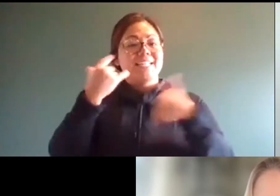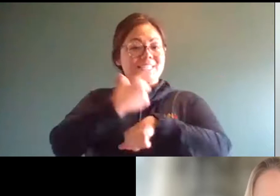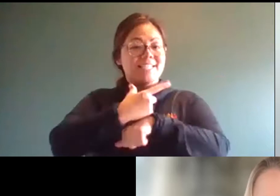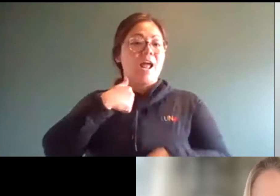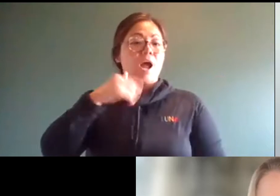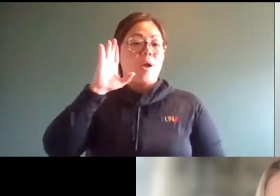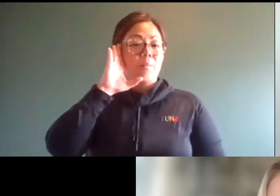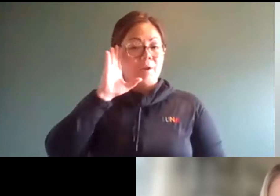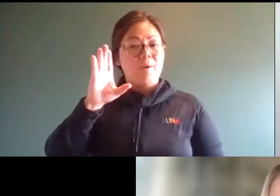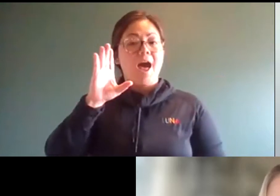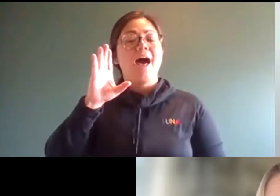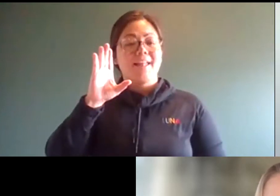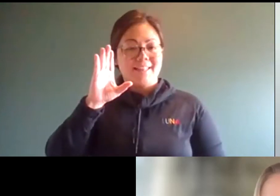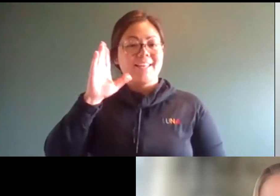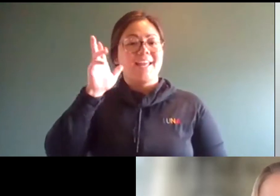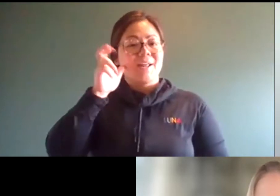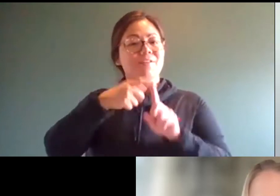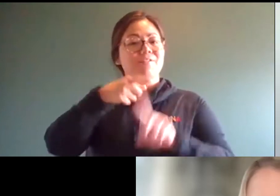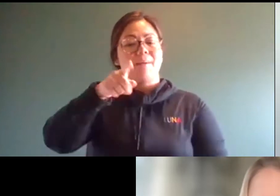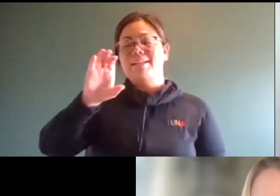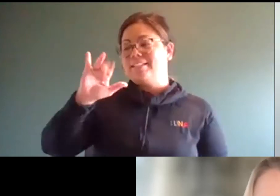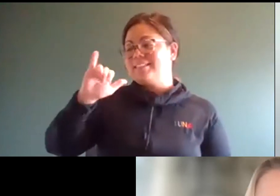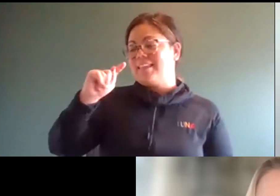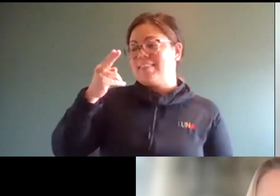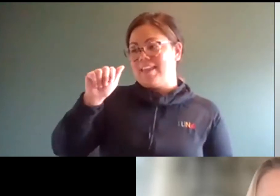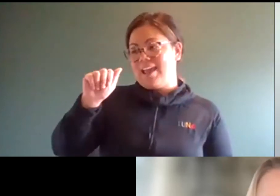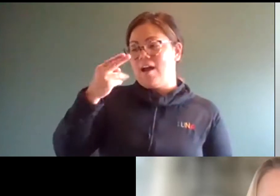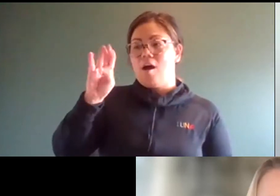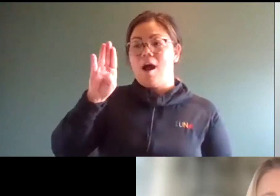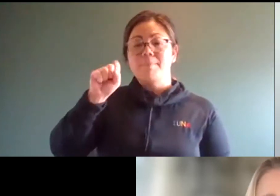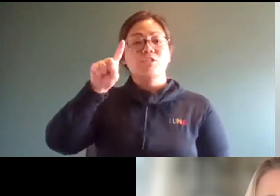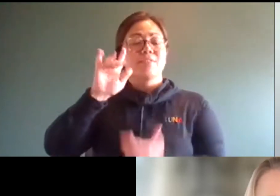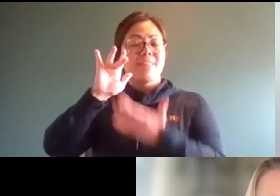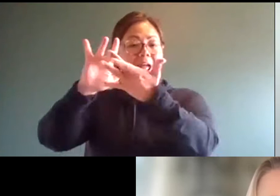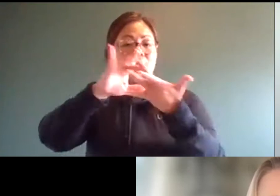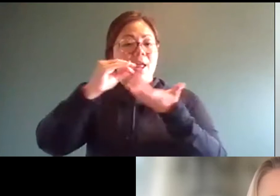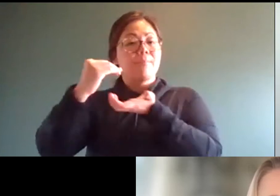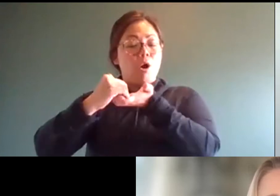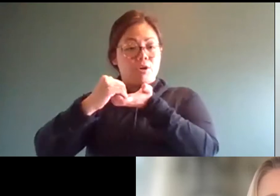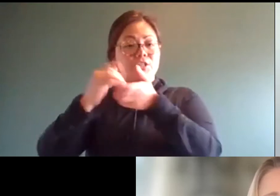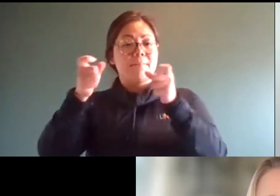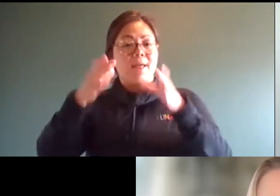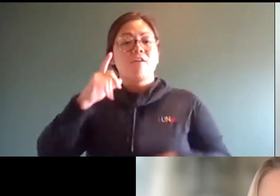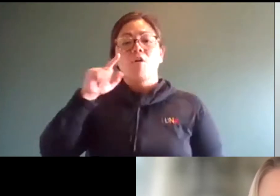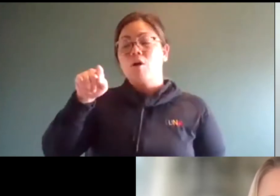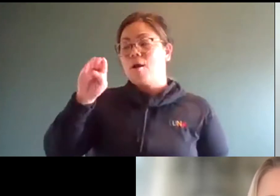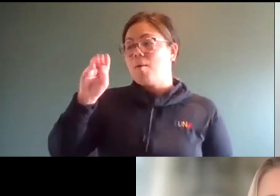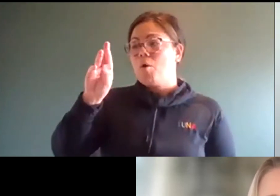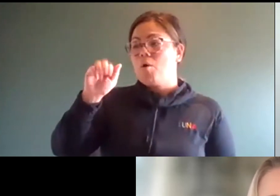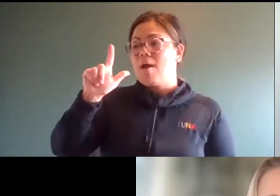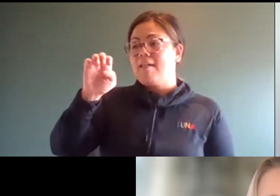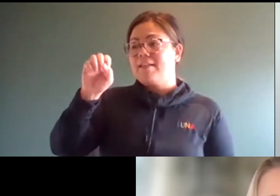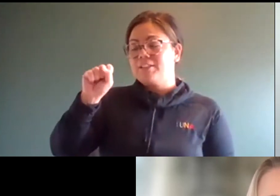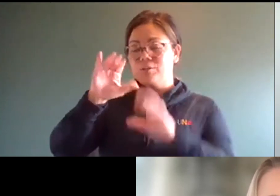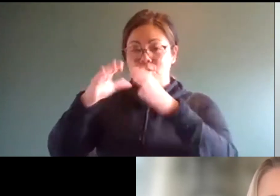hearing from Cynthia Hobbs, the Outreach and Partnerships Manager for the Morales Group, about the benefits of working